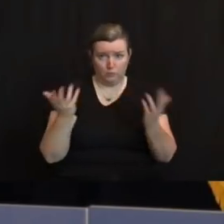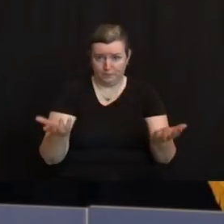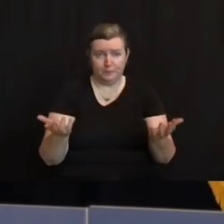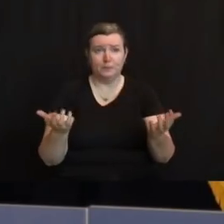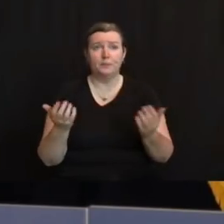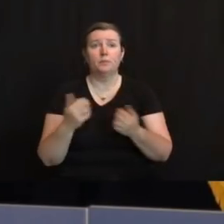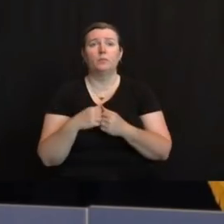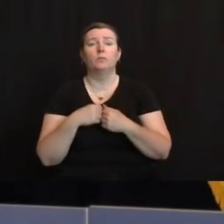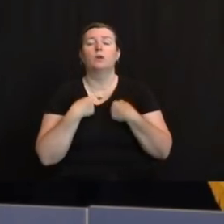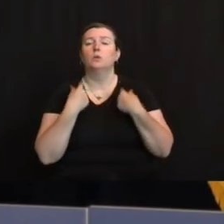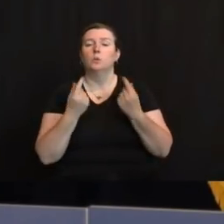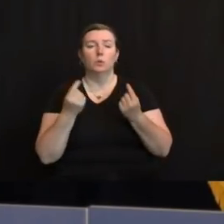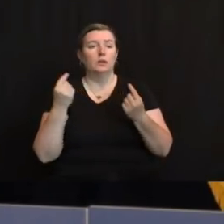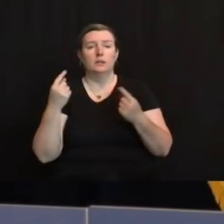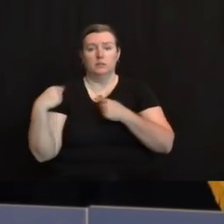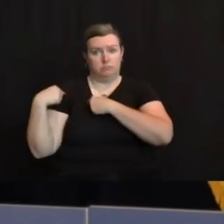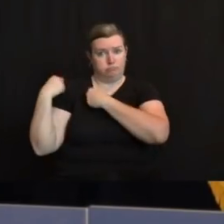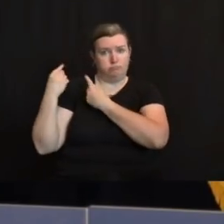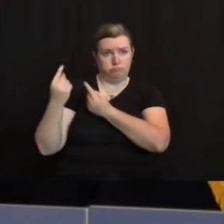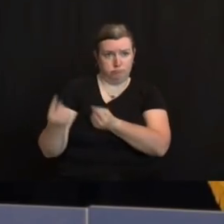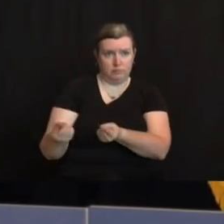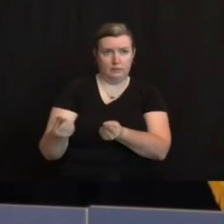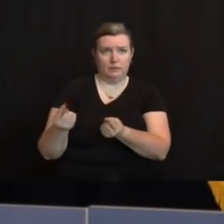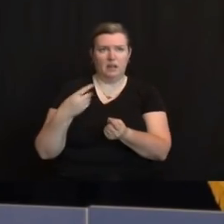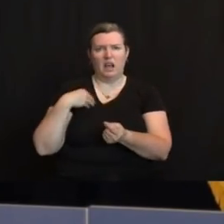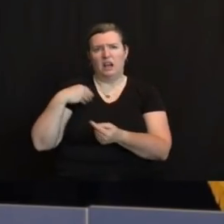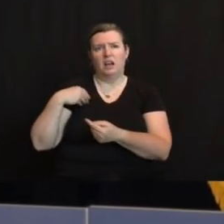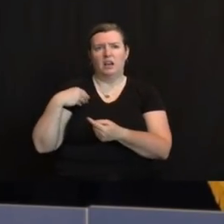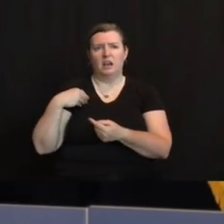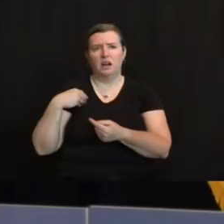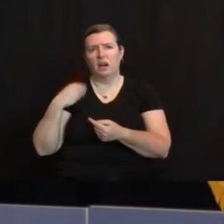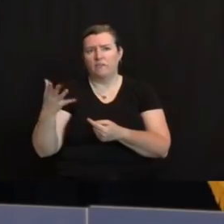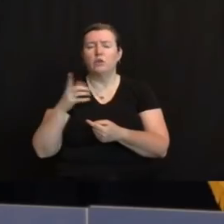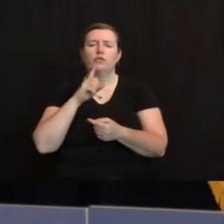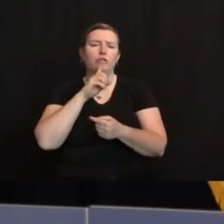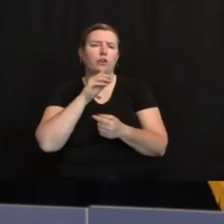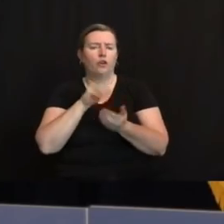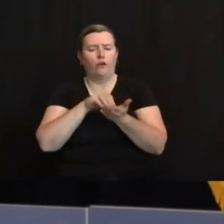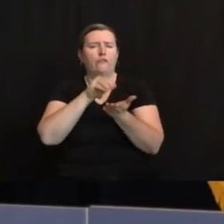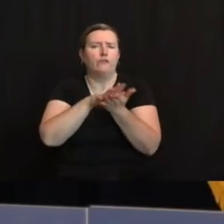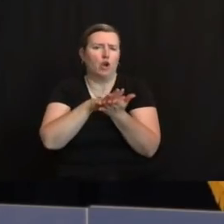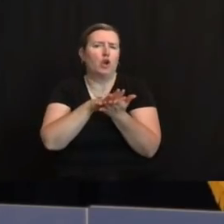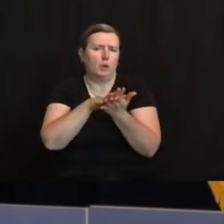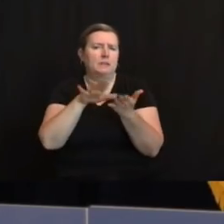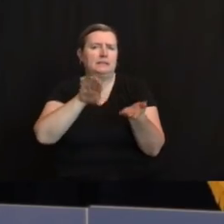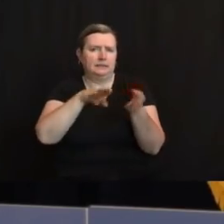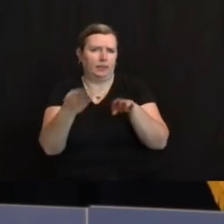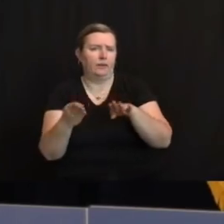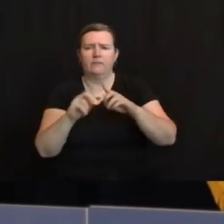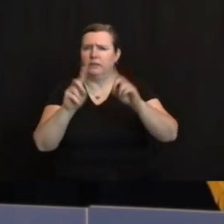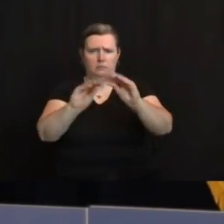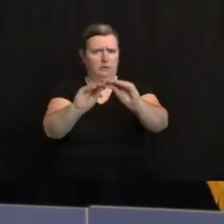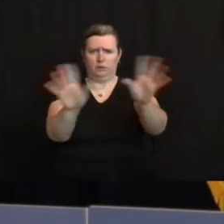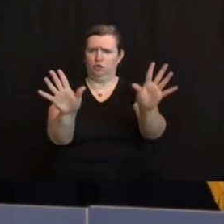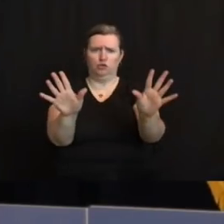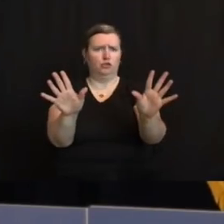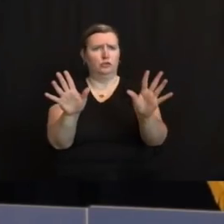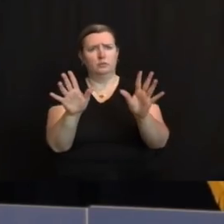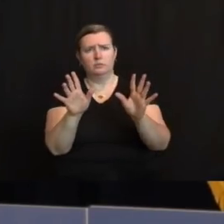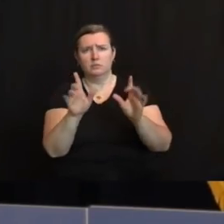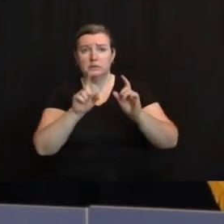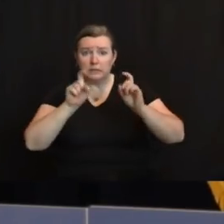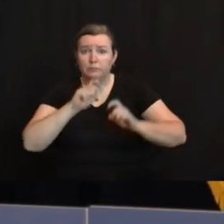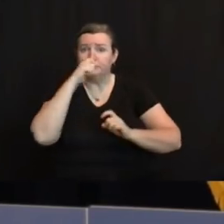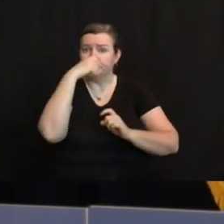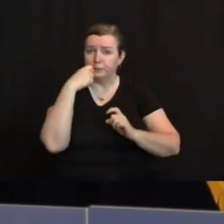doing all along is we've been providing you with what's known as confirmed deaths. These are relatively straightforward. These are people who tested positive for